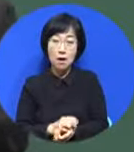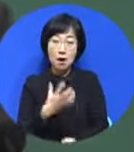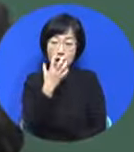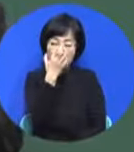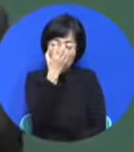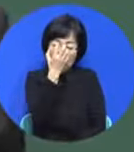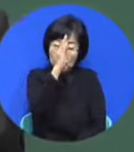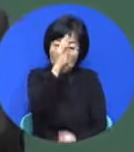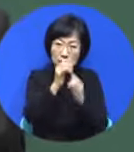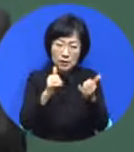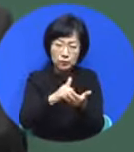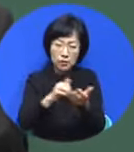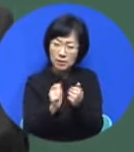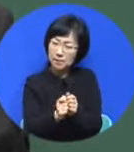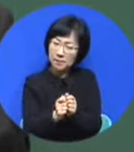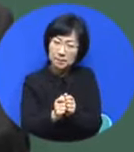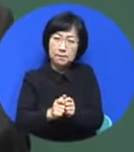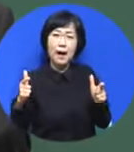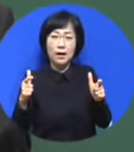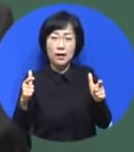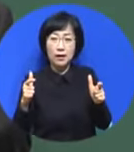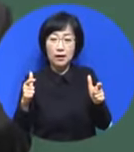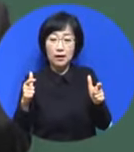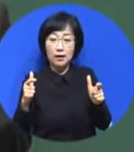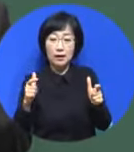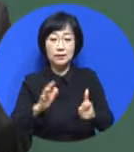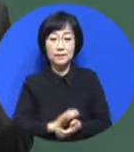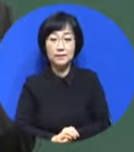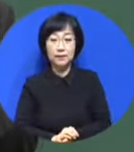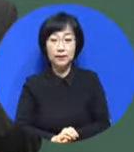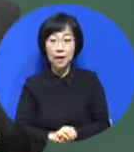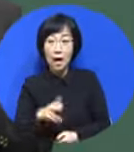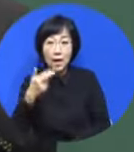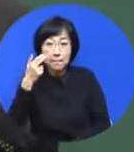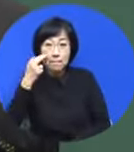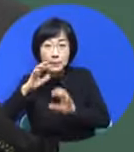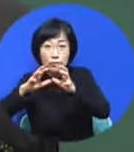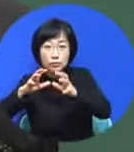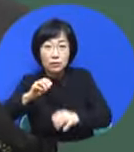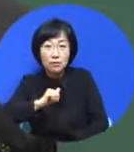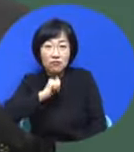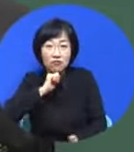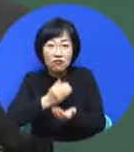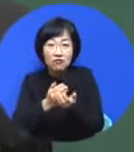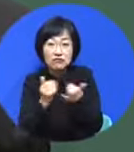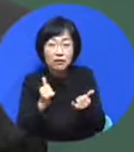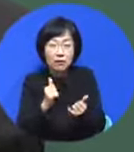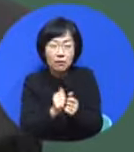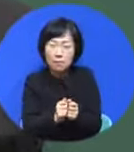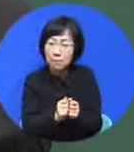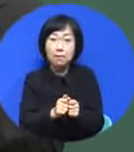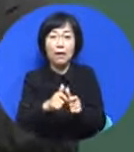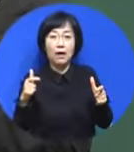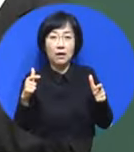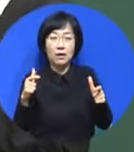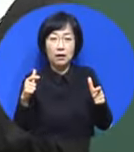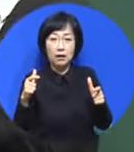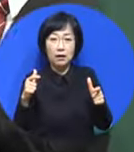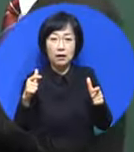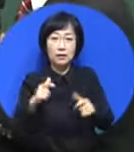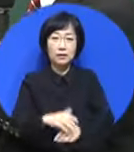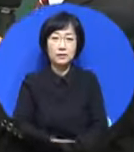with mental problems. The mental institutes are overflowing with patients. Also, the homeless people in America, it's an